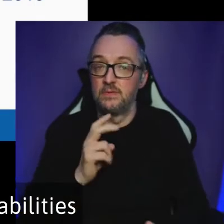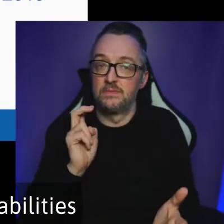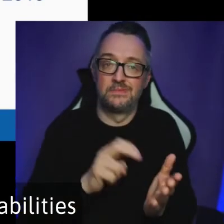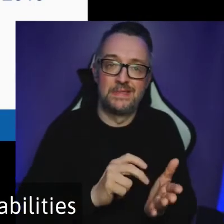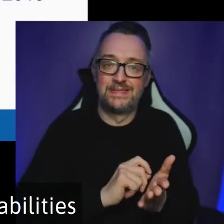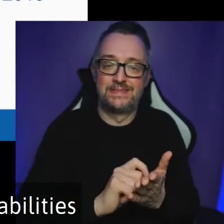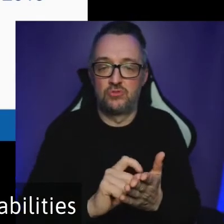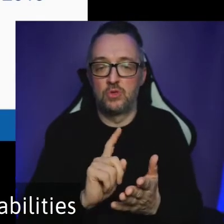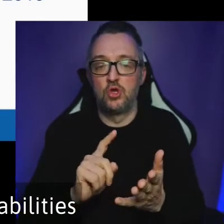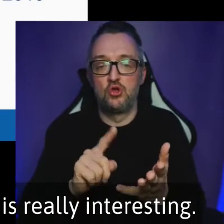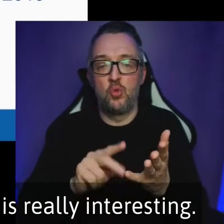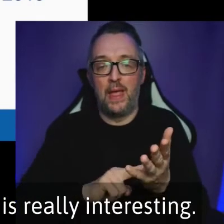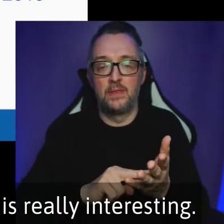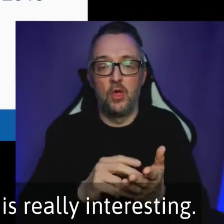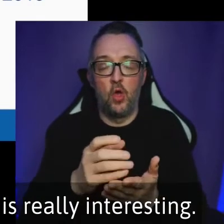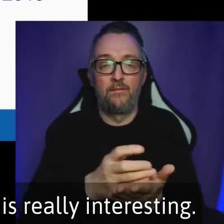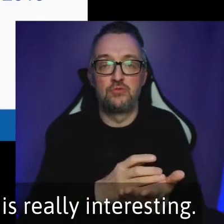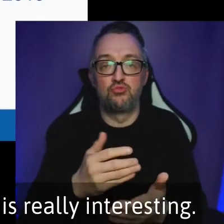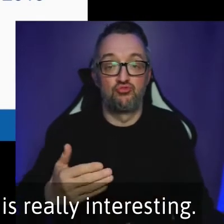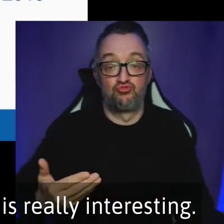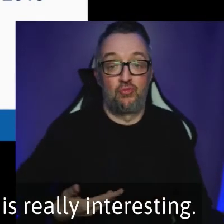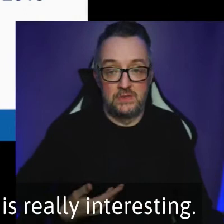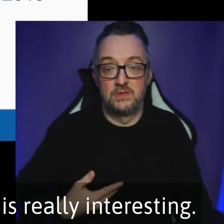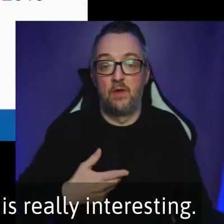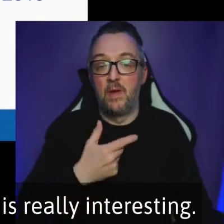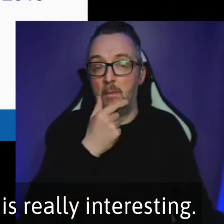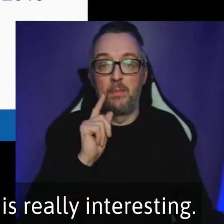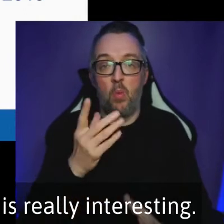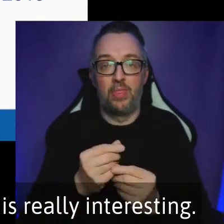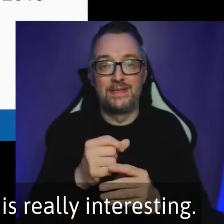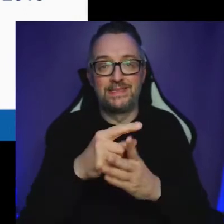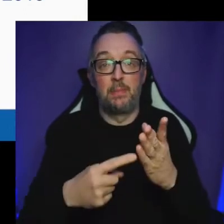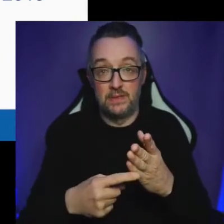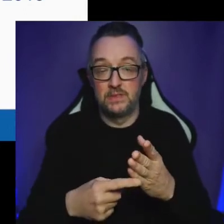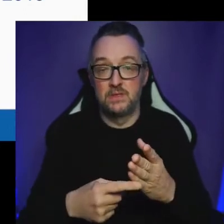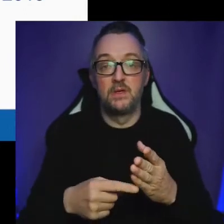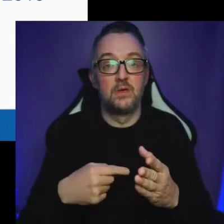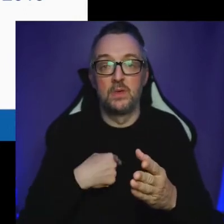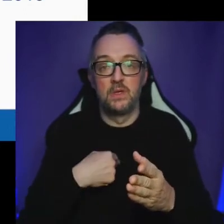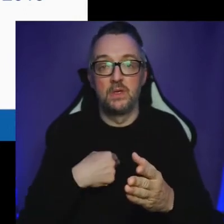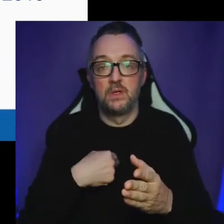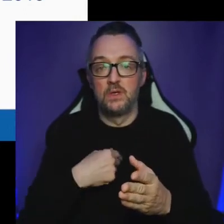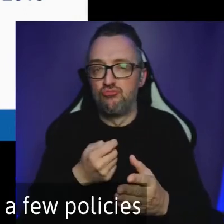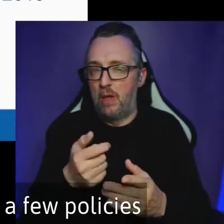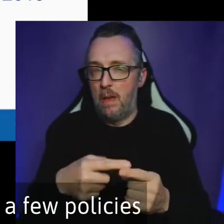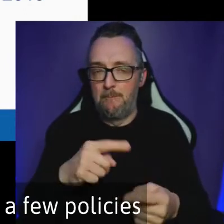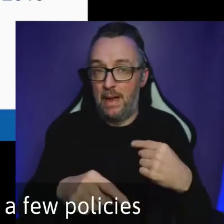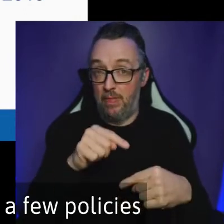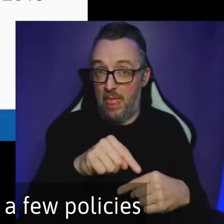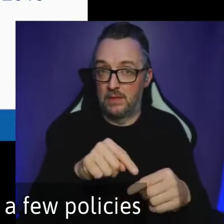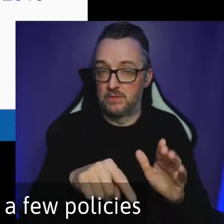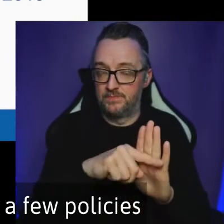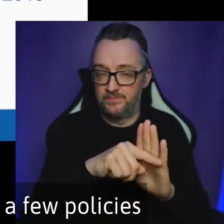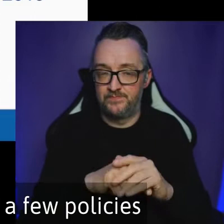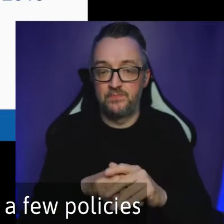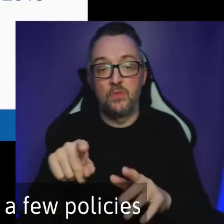Convention on the Rights of Persons with Disabilities, and that has a lot of stuff within it as well, which is really interesting. We seldom go back to that one. Within